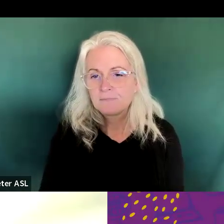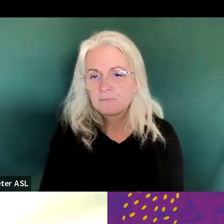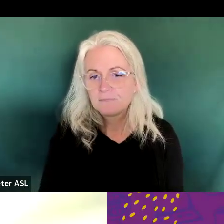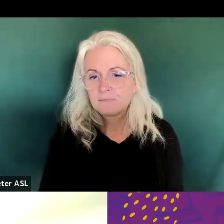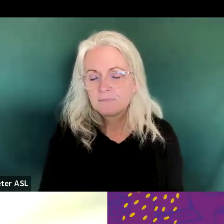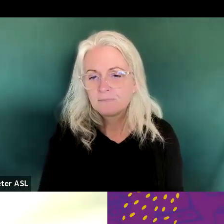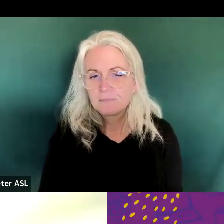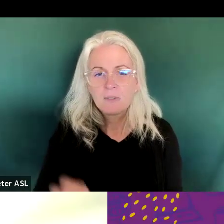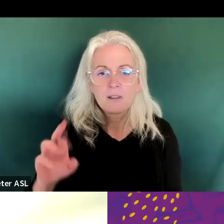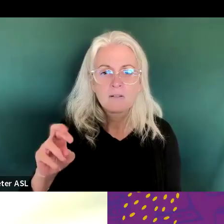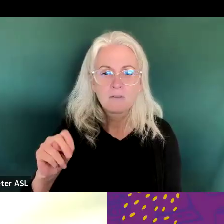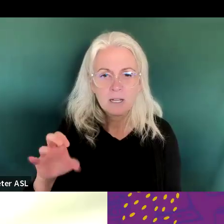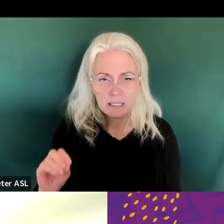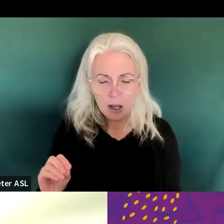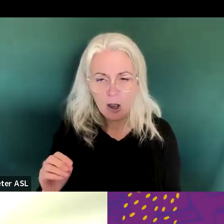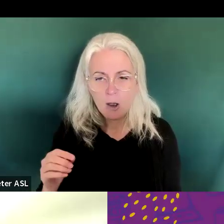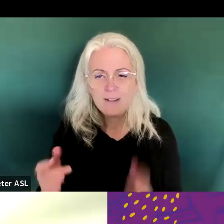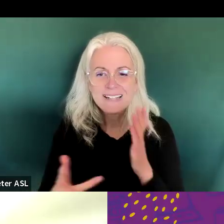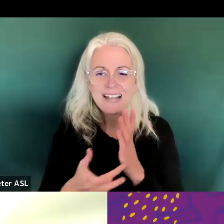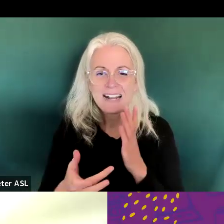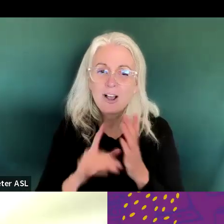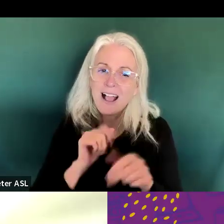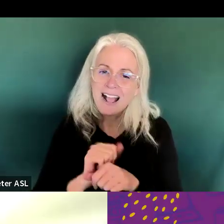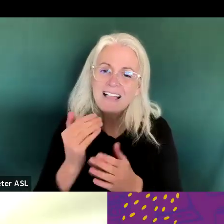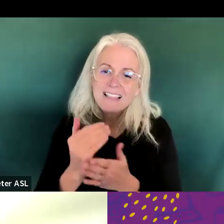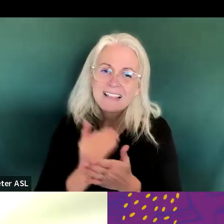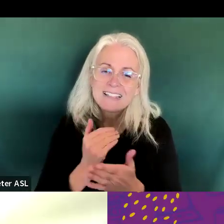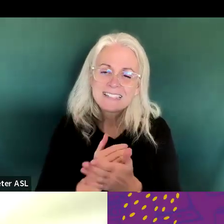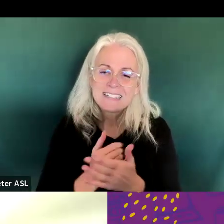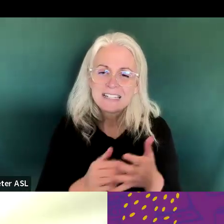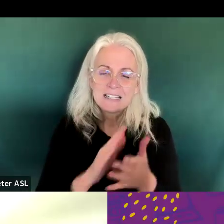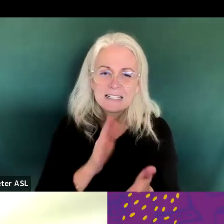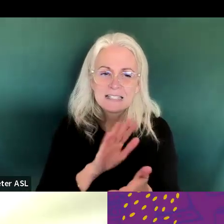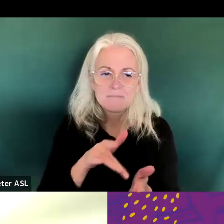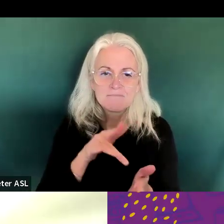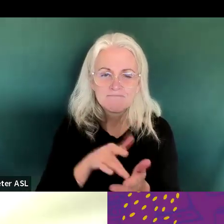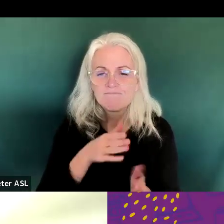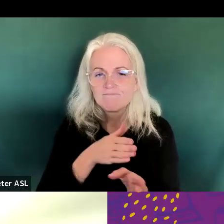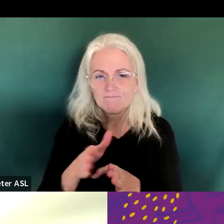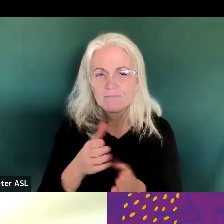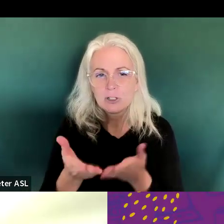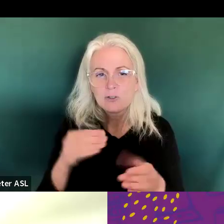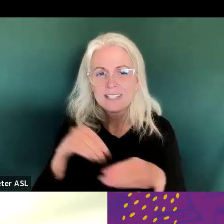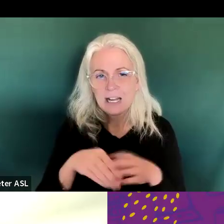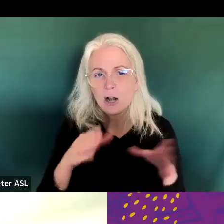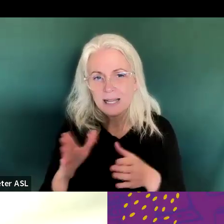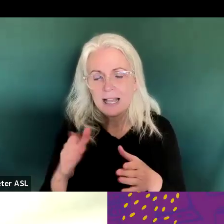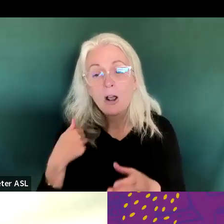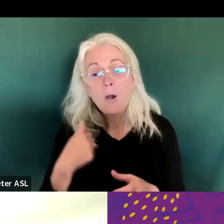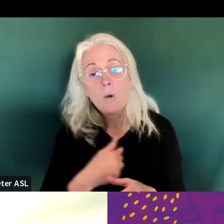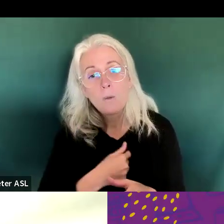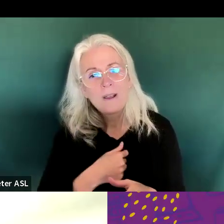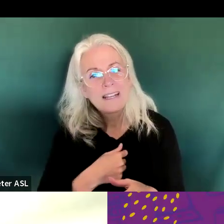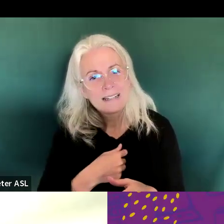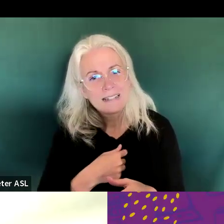Yes, and in Fresno County, technology is actually listed as a core service in our strategic plan. And because of that, we would consider